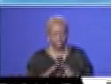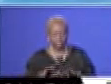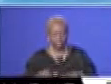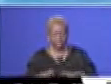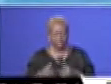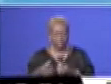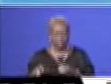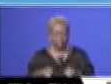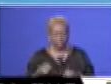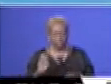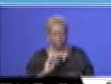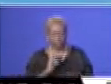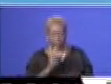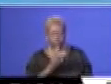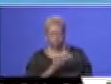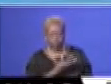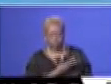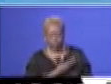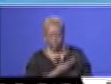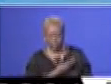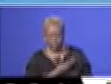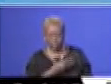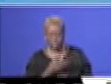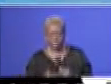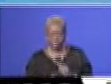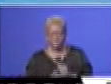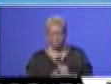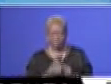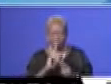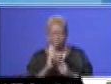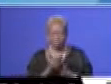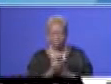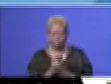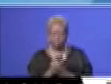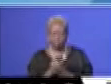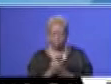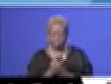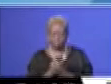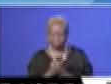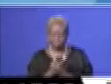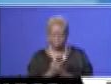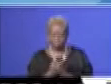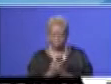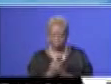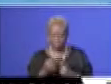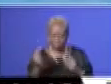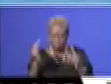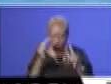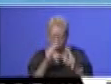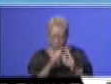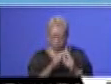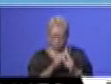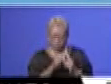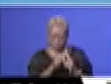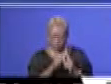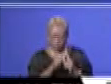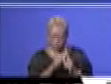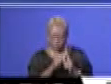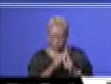our local farmers and local growers? Because there is an appetite locally for people now to get into farming.